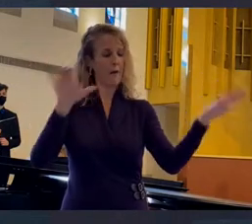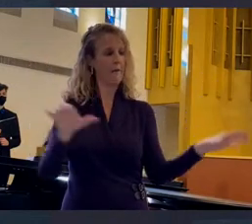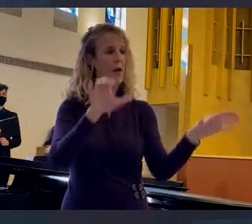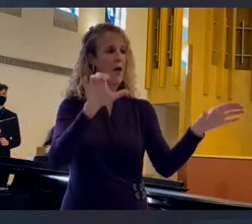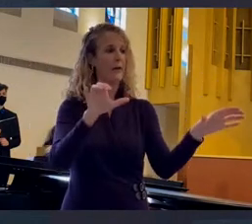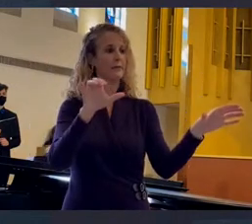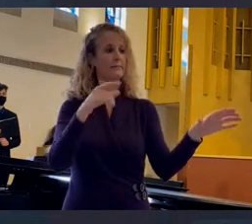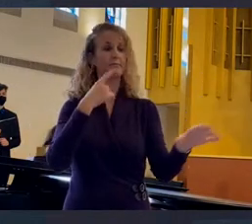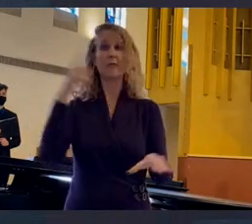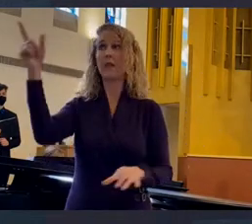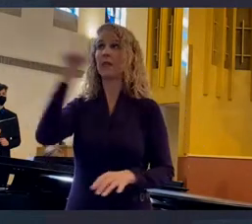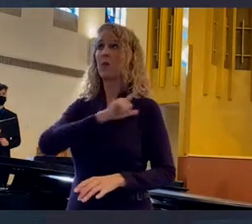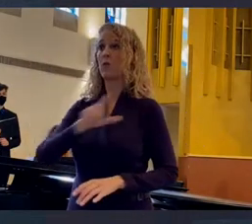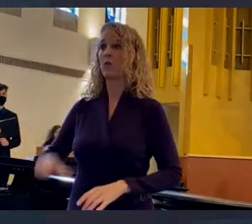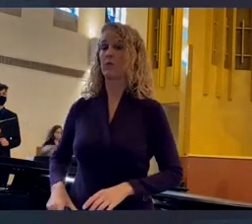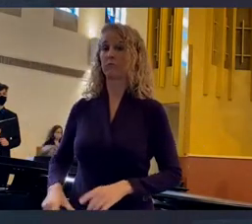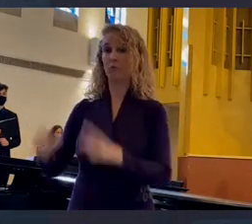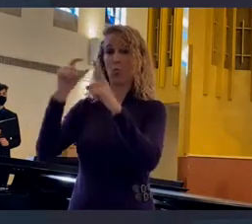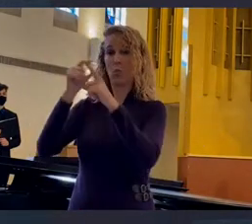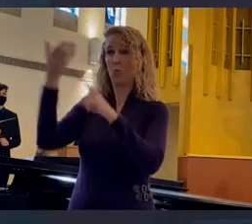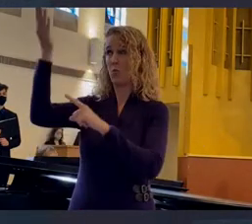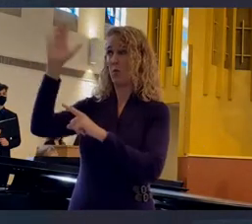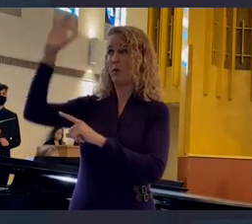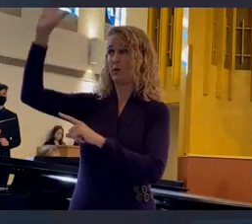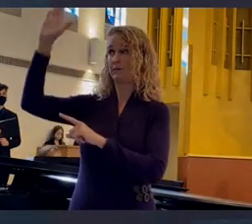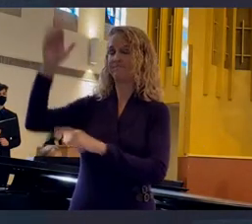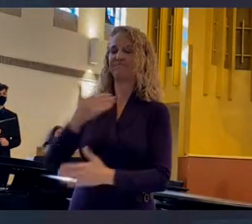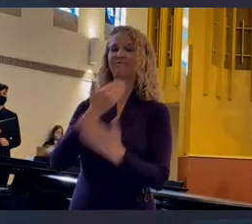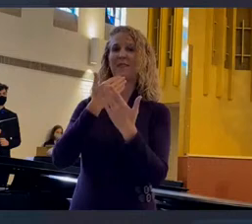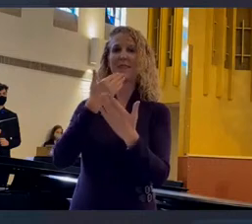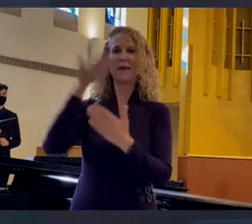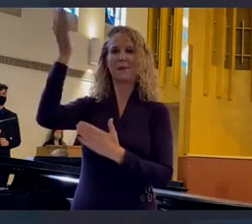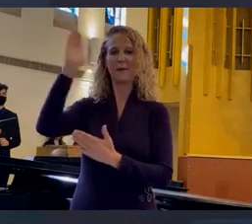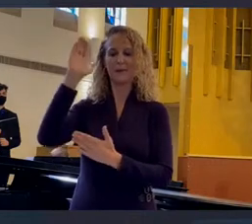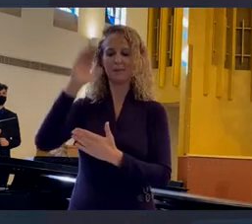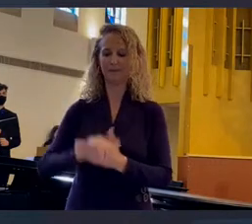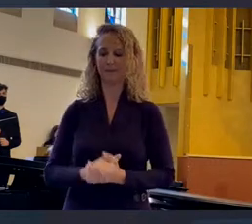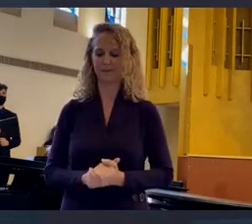acted, declares the Lord, the word of the Lord.